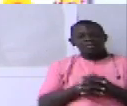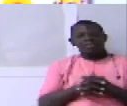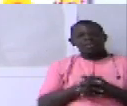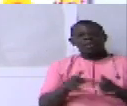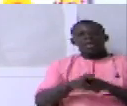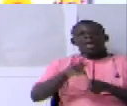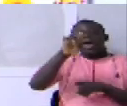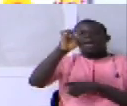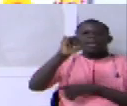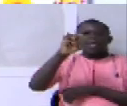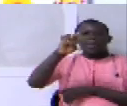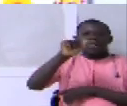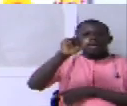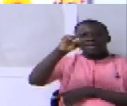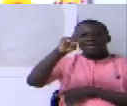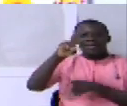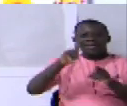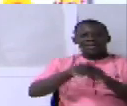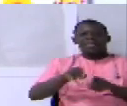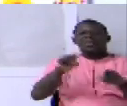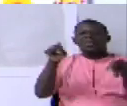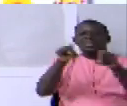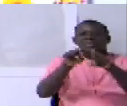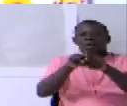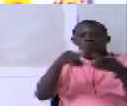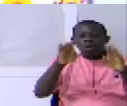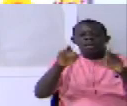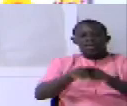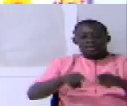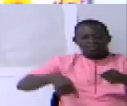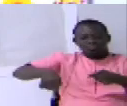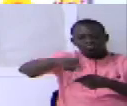Remand wing is just like a hole.